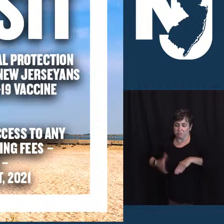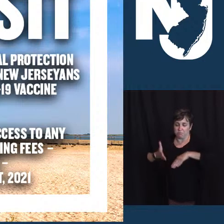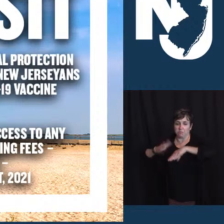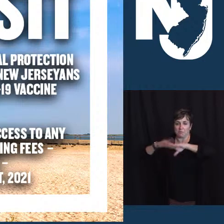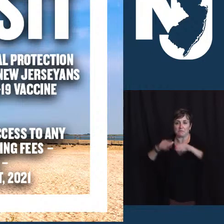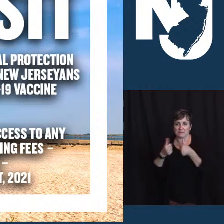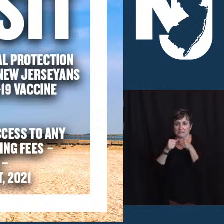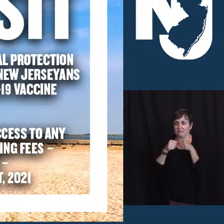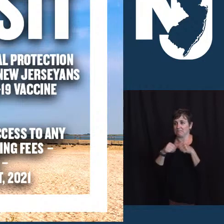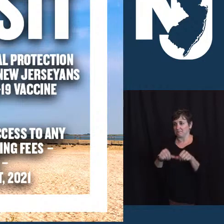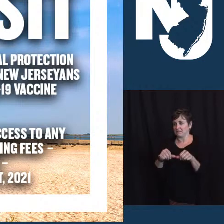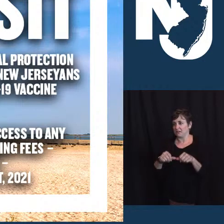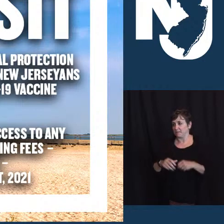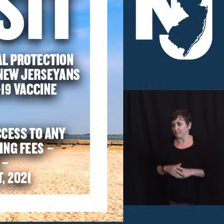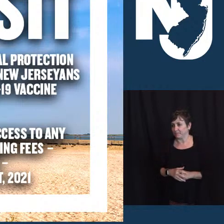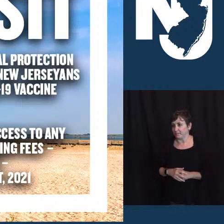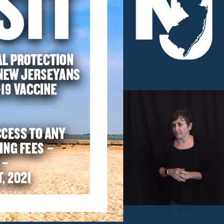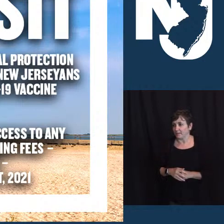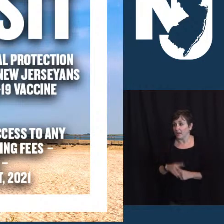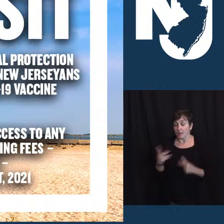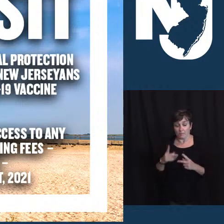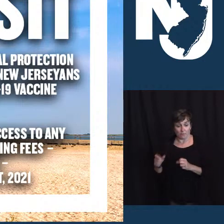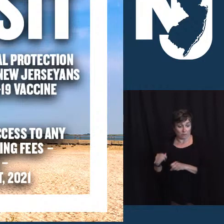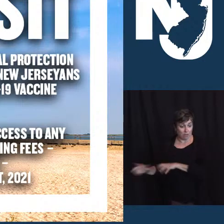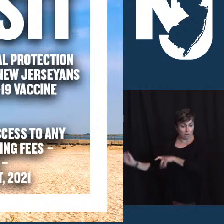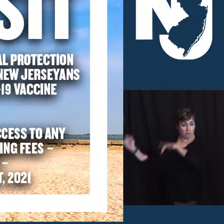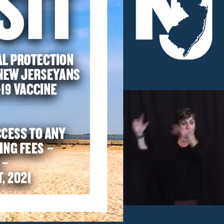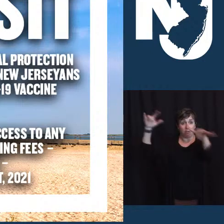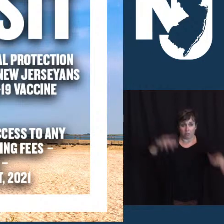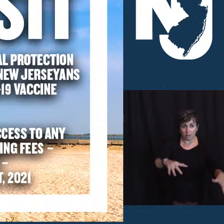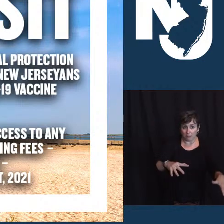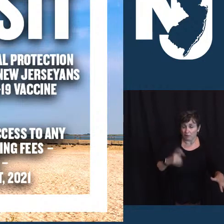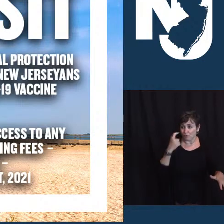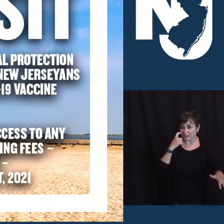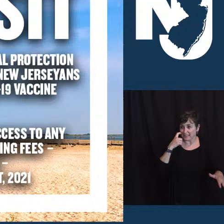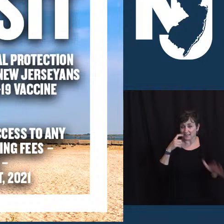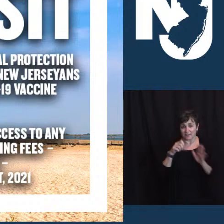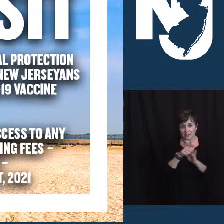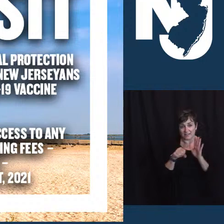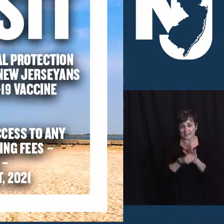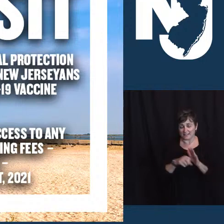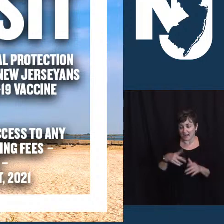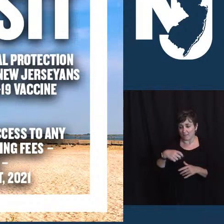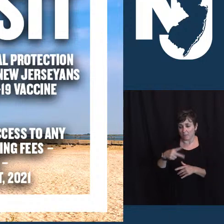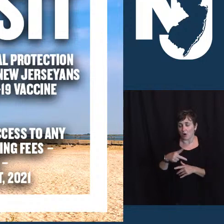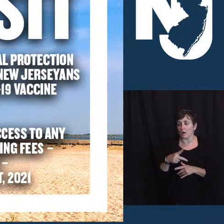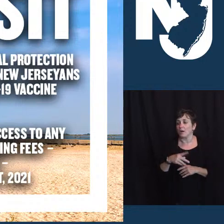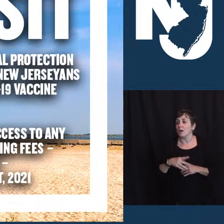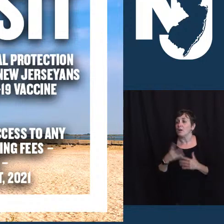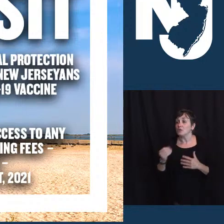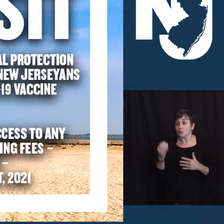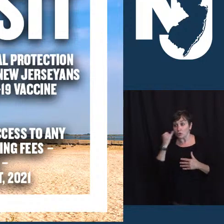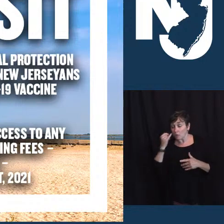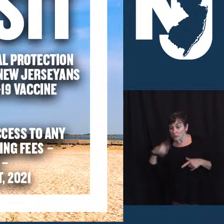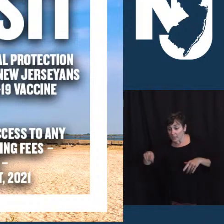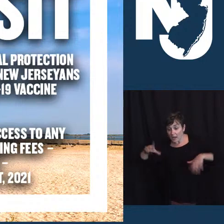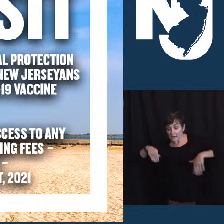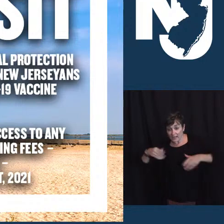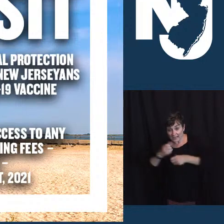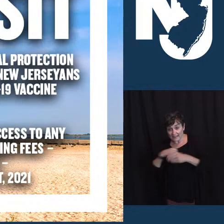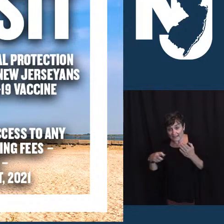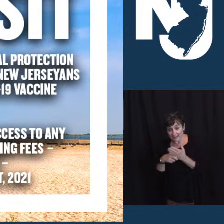for folks who are visiting at Island Beach State Park. If you have not yet claimed yours, go to